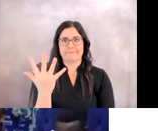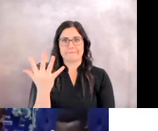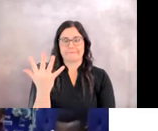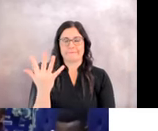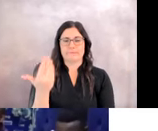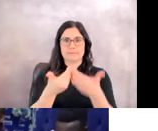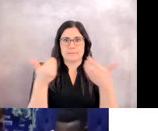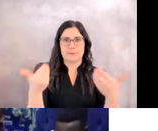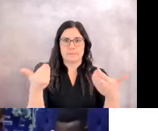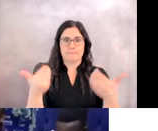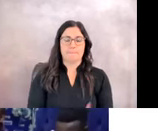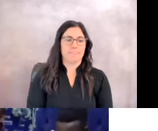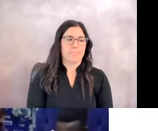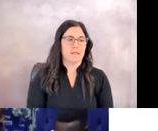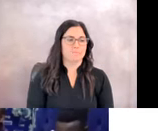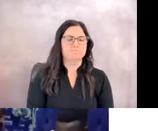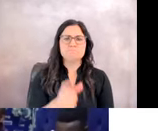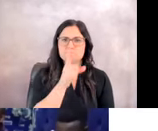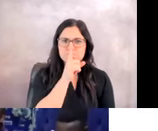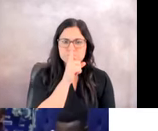I don't see anybody putting anything there.